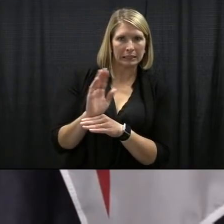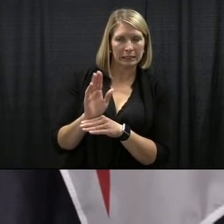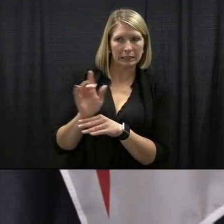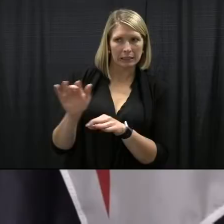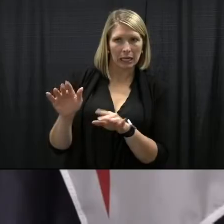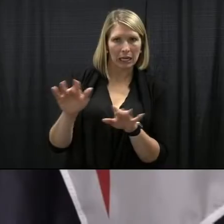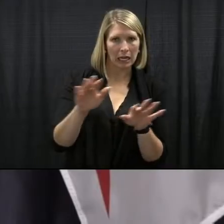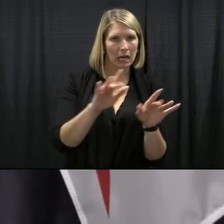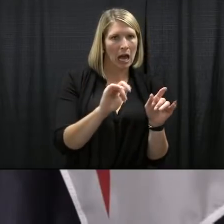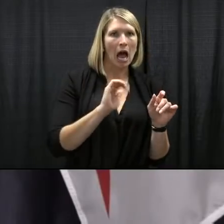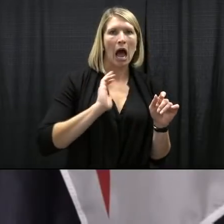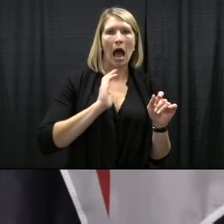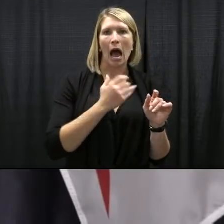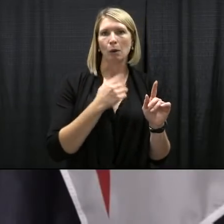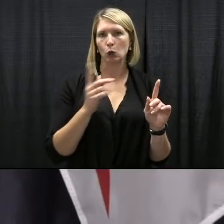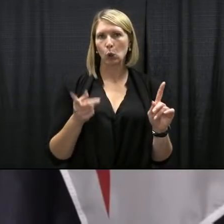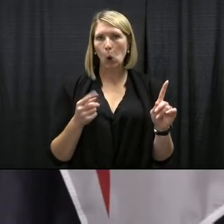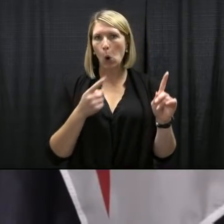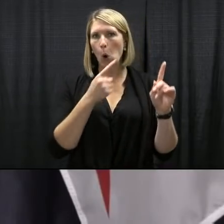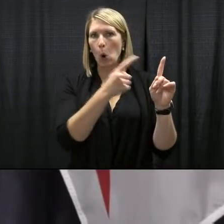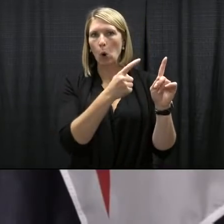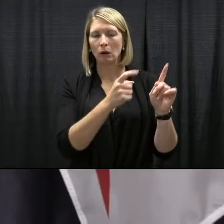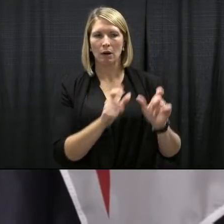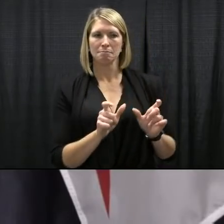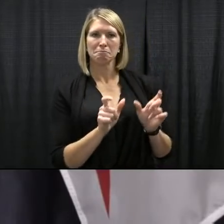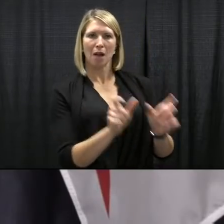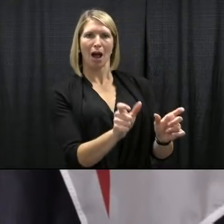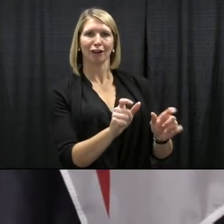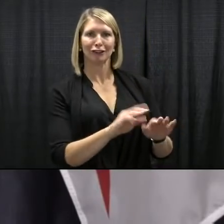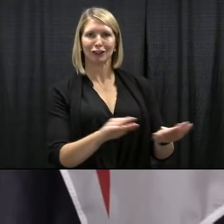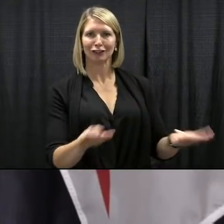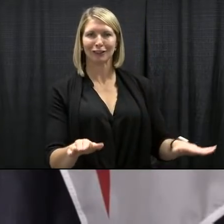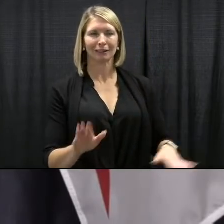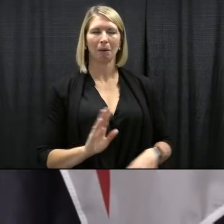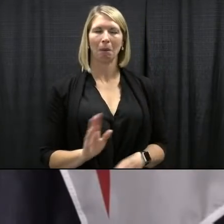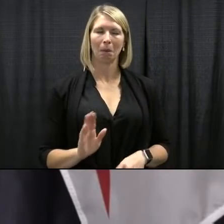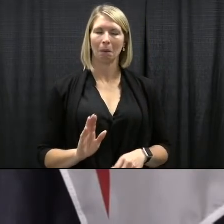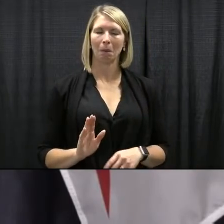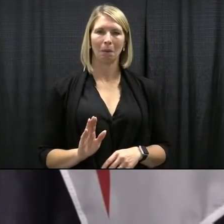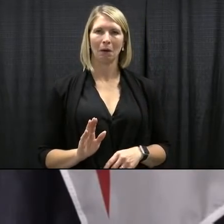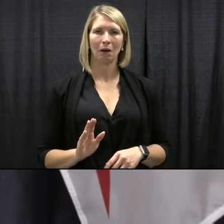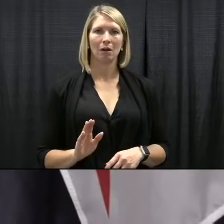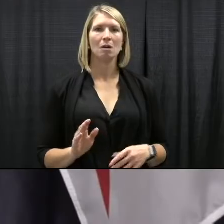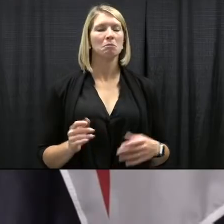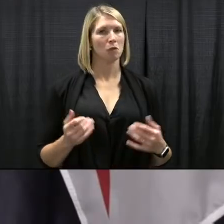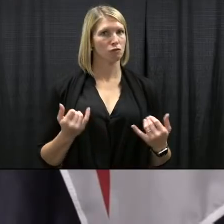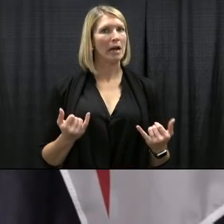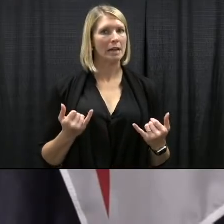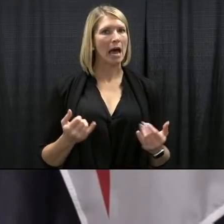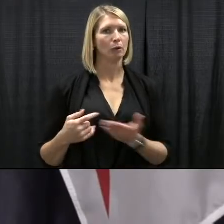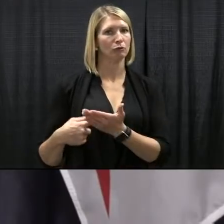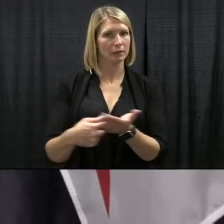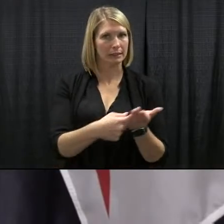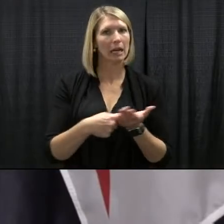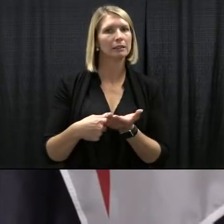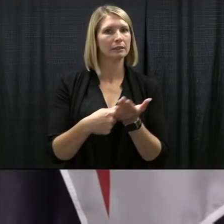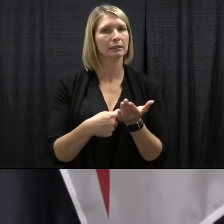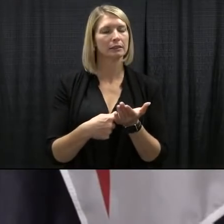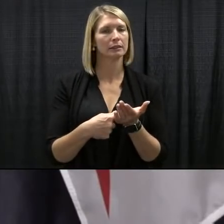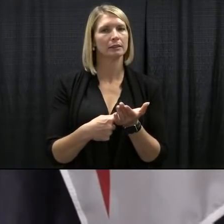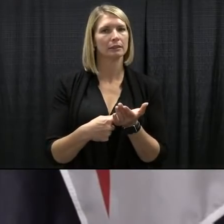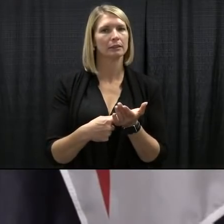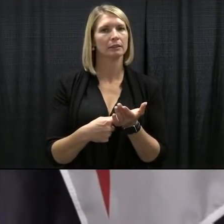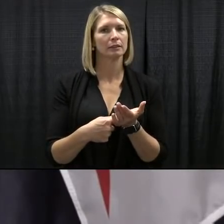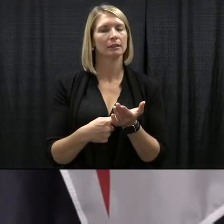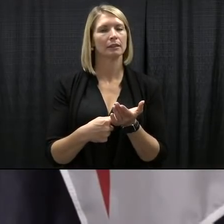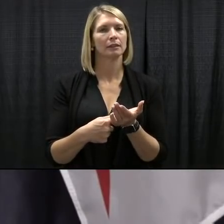to bar children, but this is a piece for discussion and will be reflected,